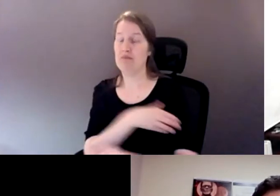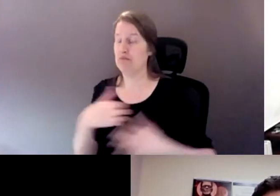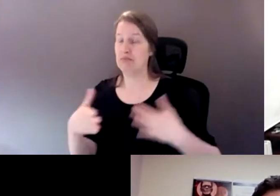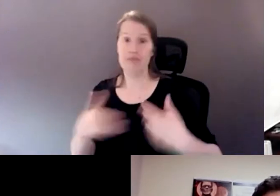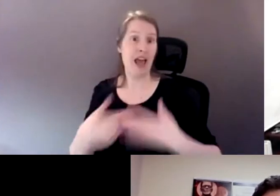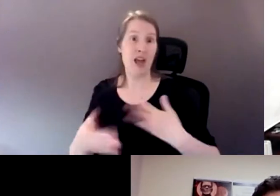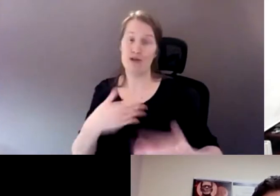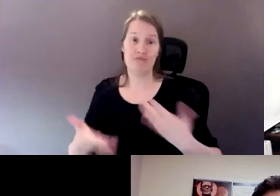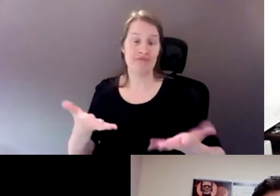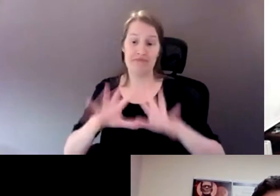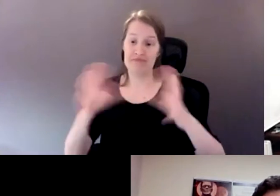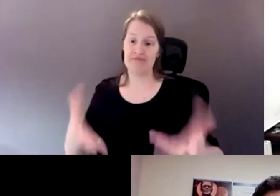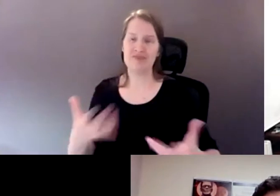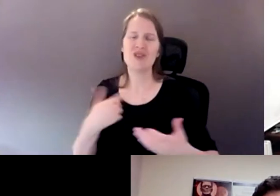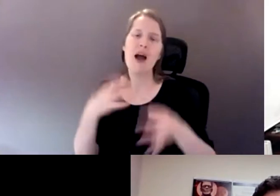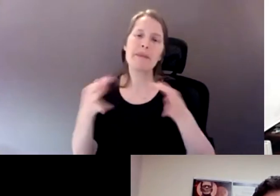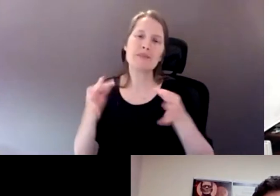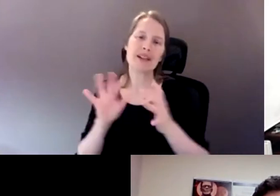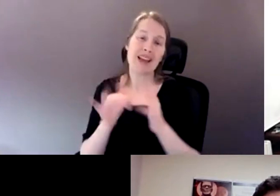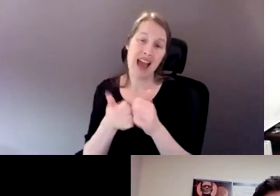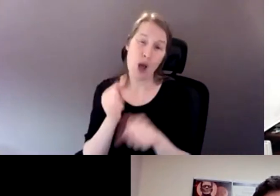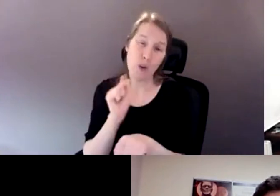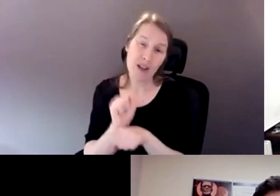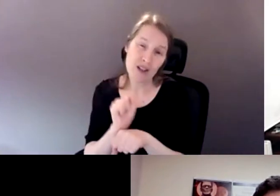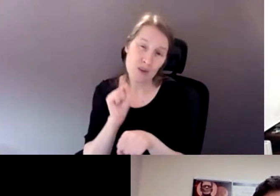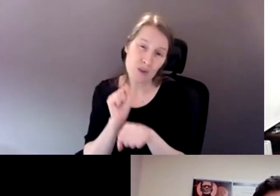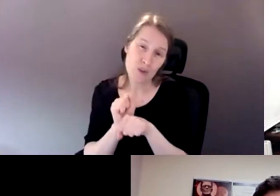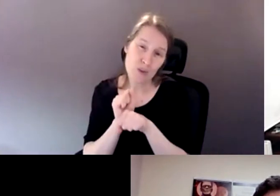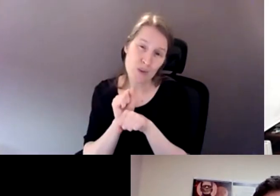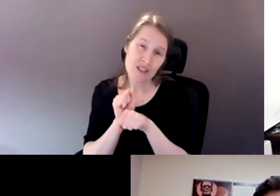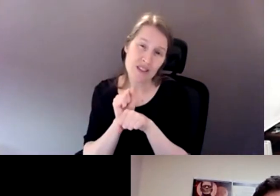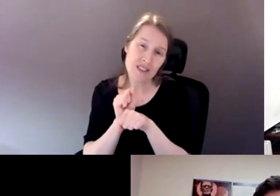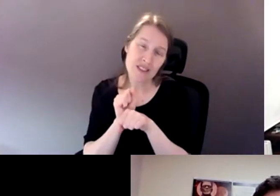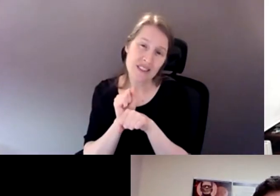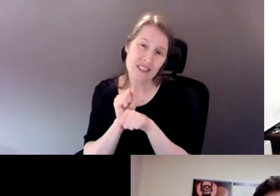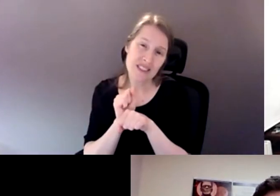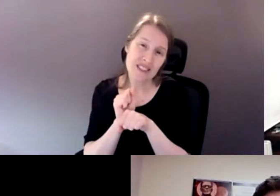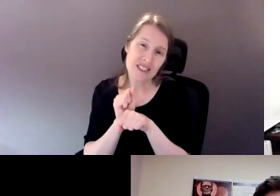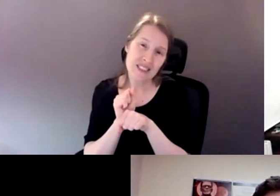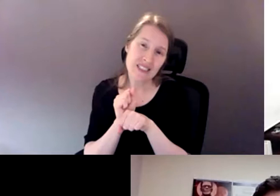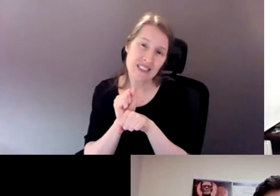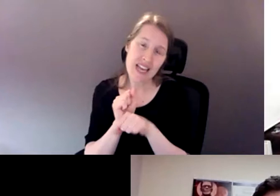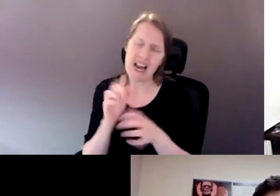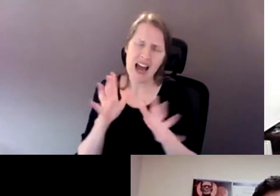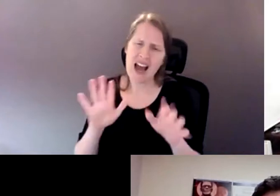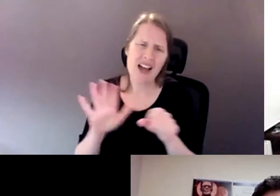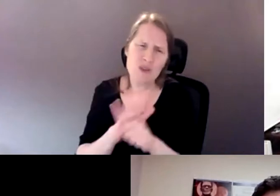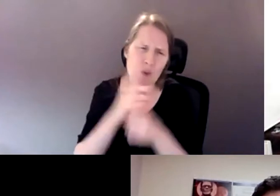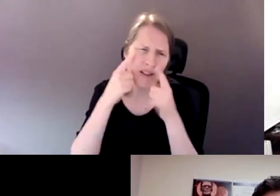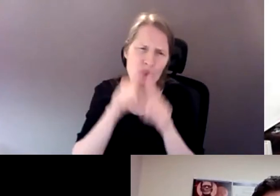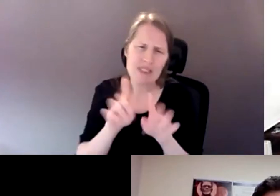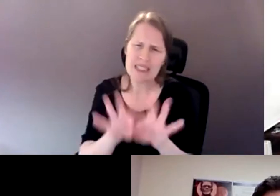works, rather than. What I take on the task that I totally agree is